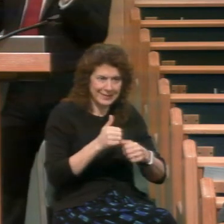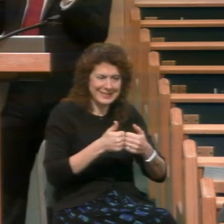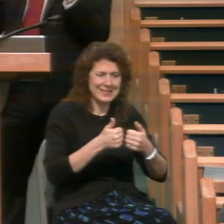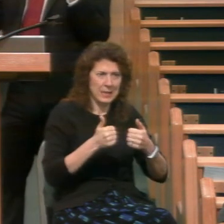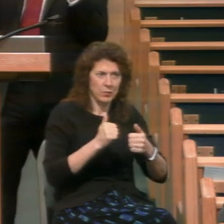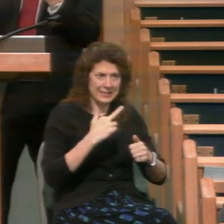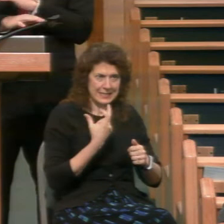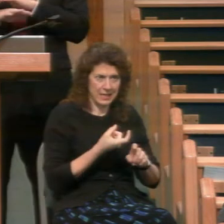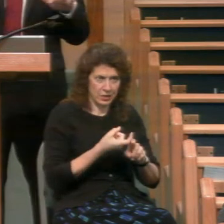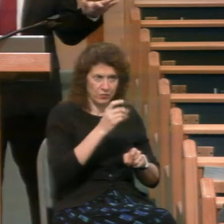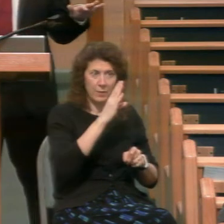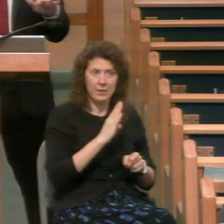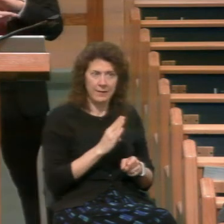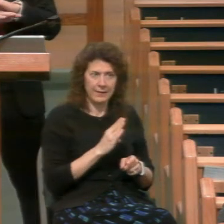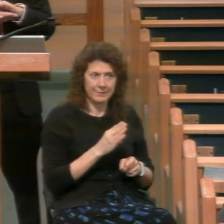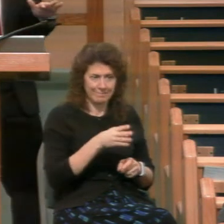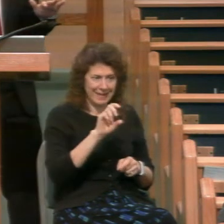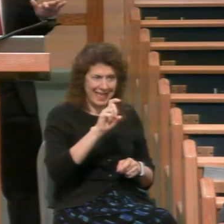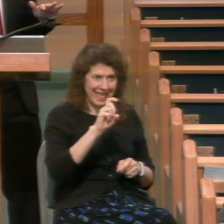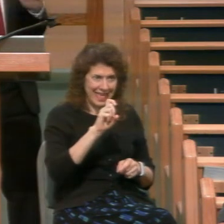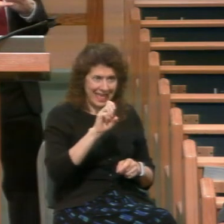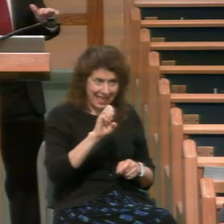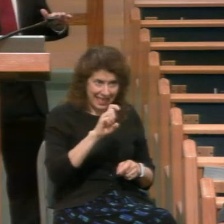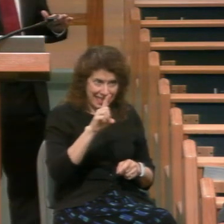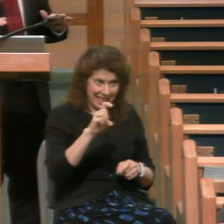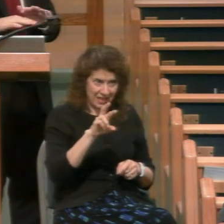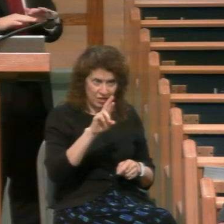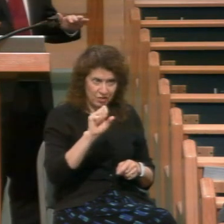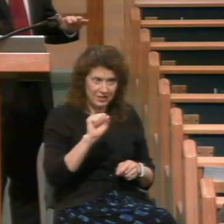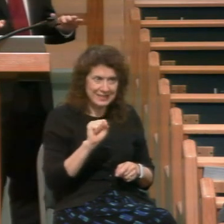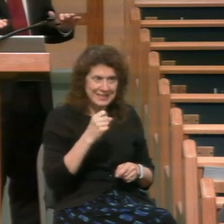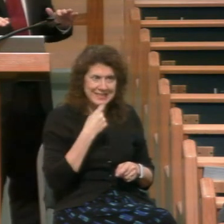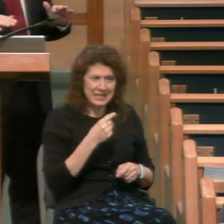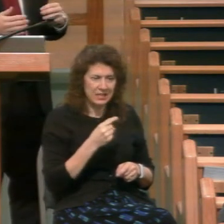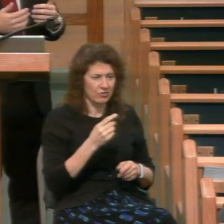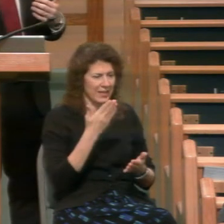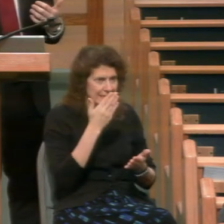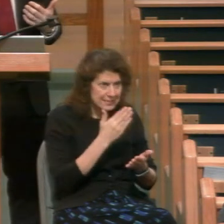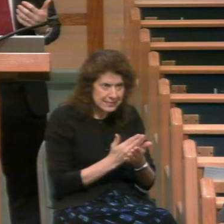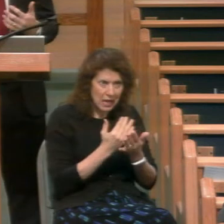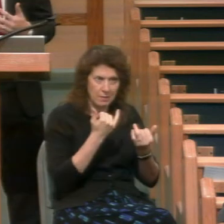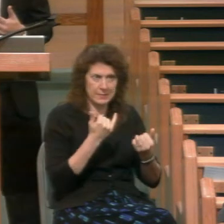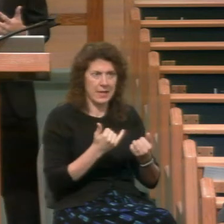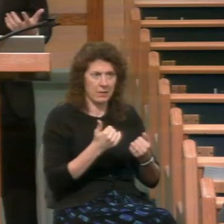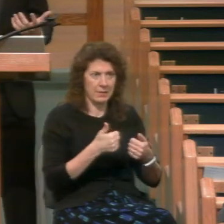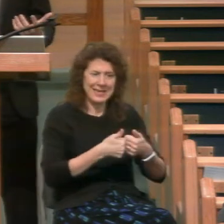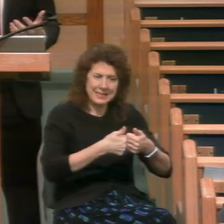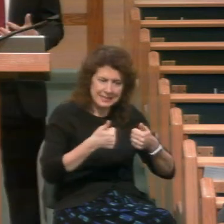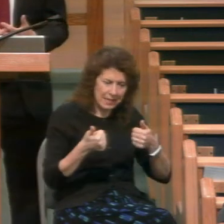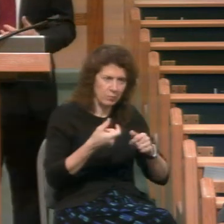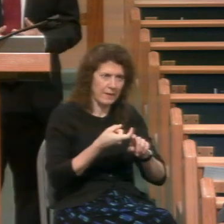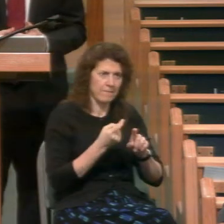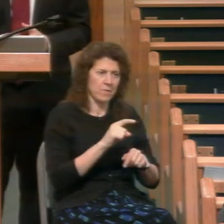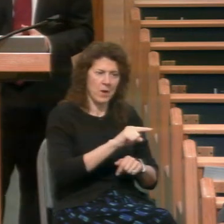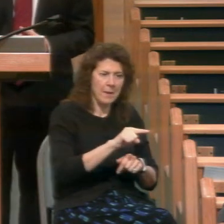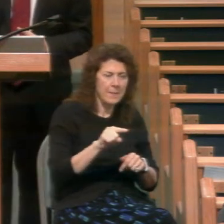And Ezra's like, nope, we got to turn this off now, and remove those wives. Now, it is not saying that they